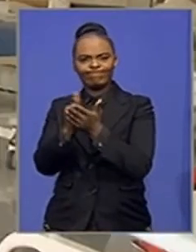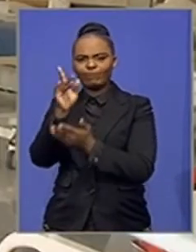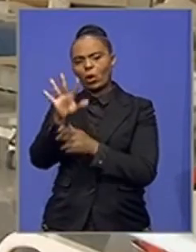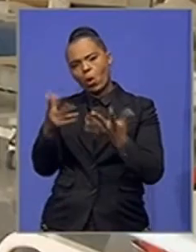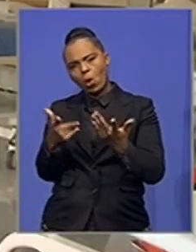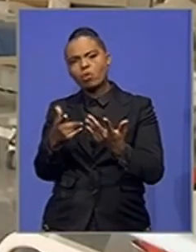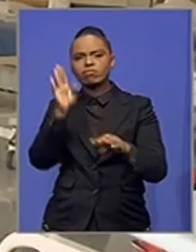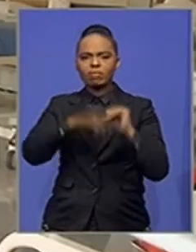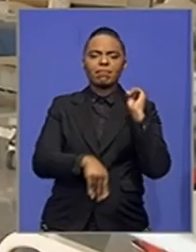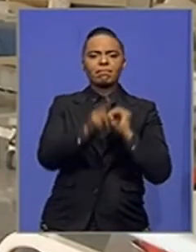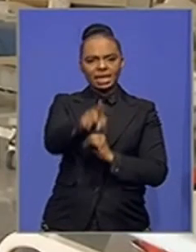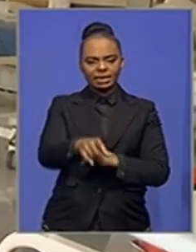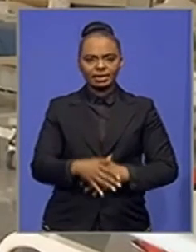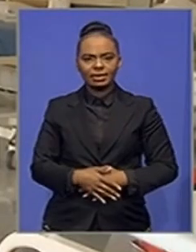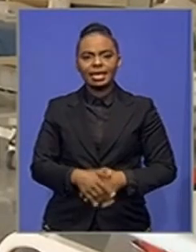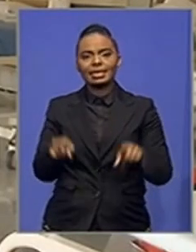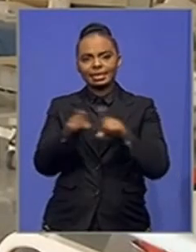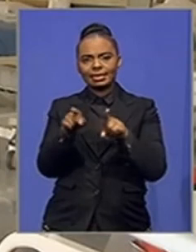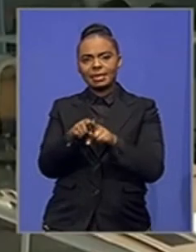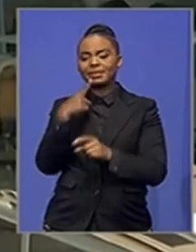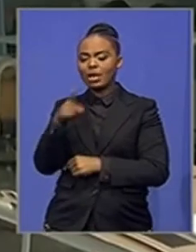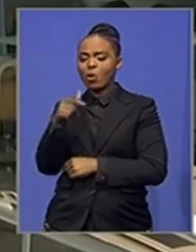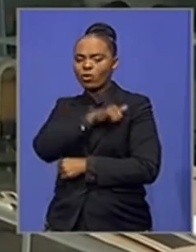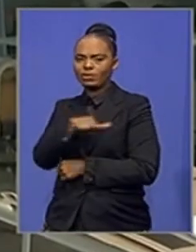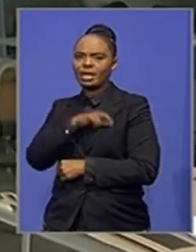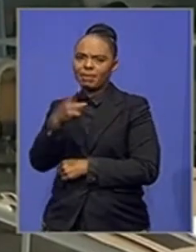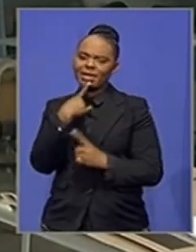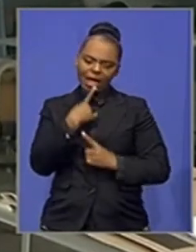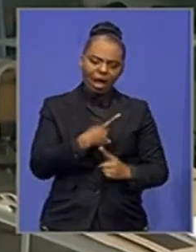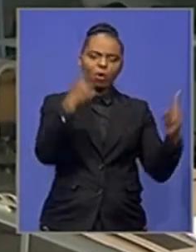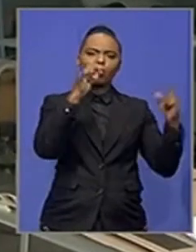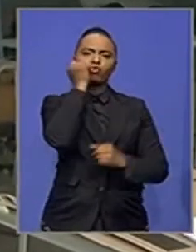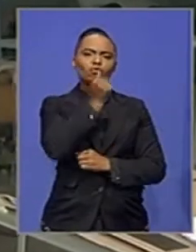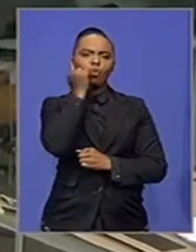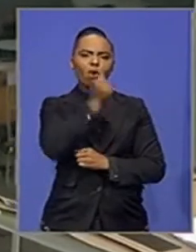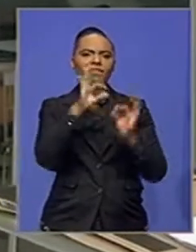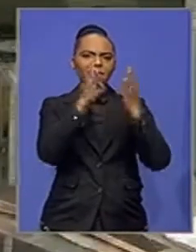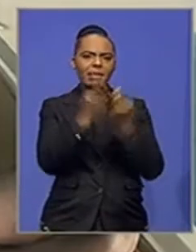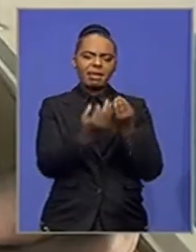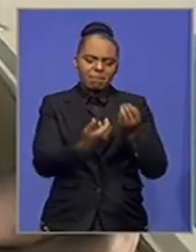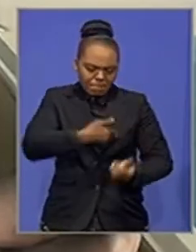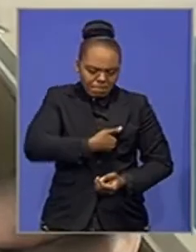nyaka gape gore bookelo bo kgopele tshwarelo phatlalatša go ba malapa ao a kušitšwego bohloko tabeng ye.